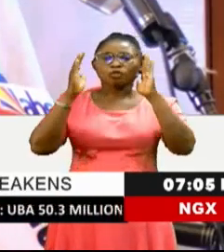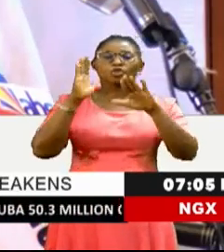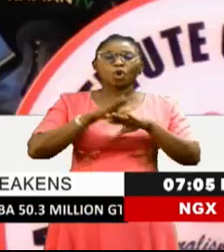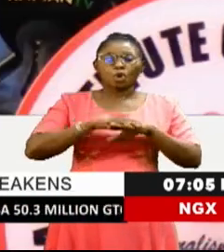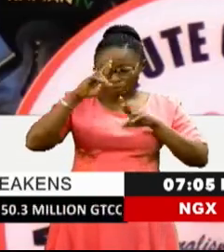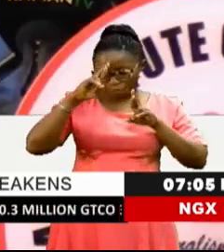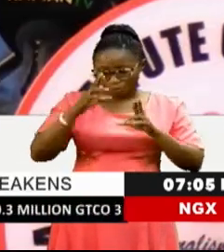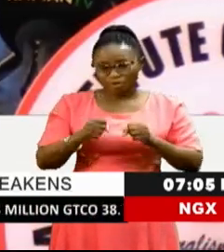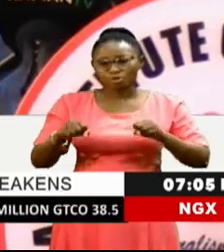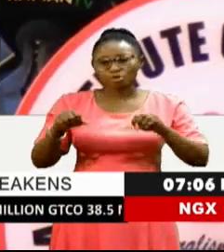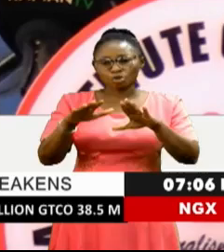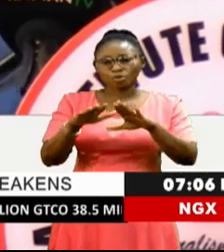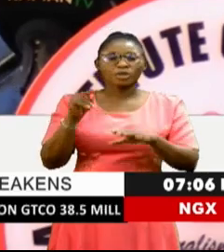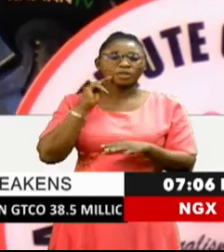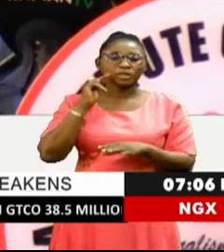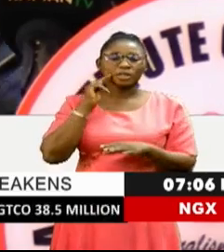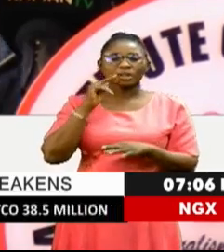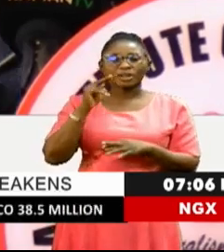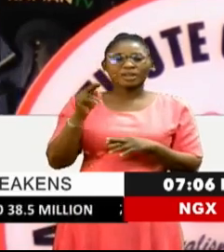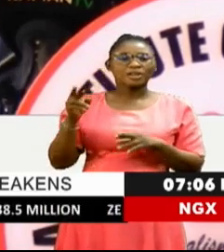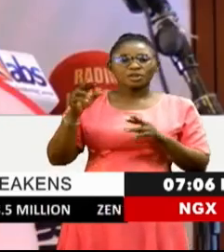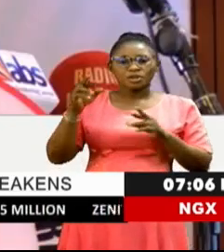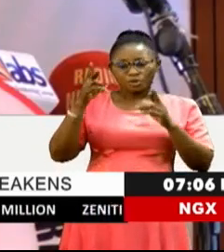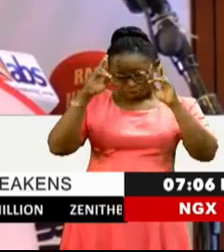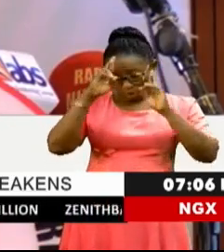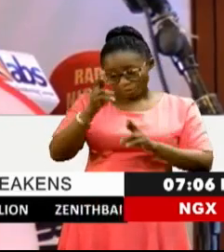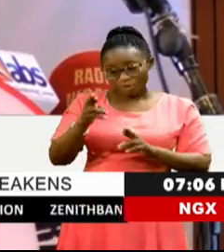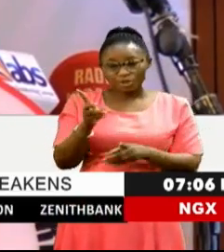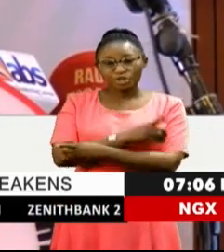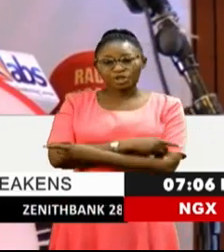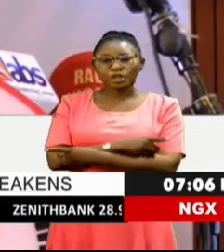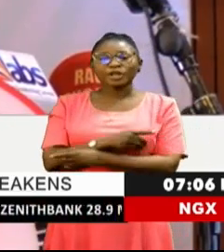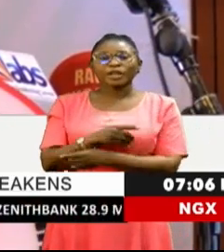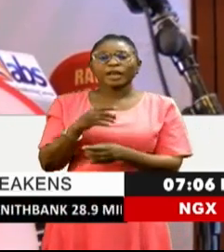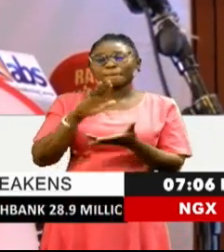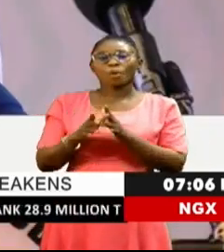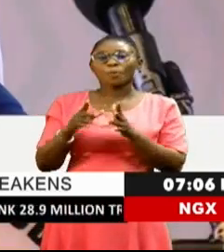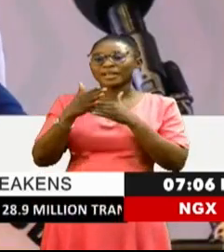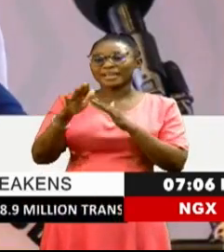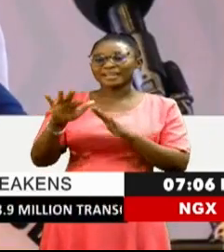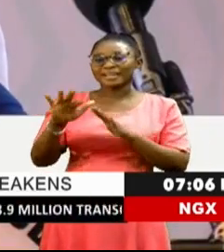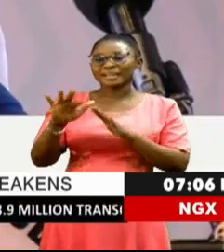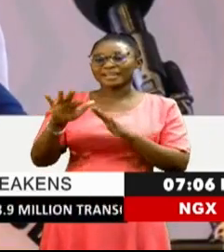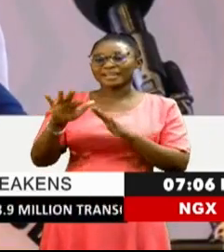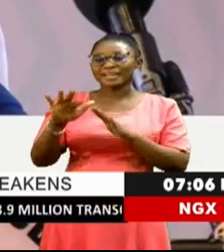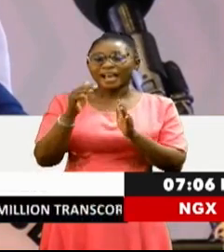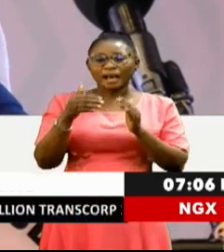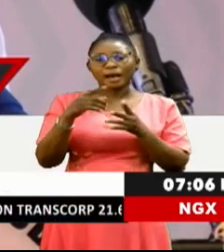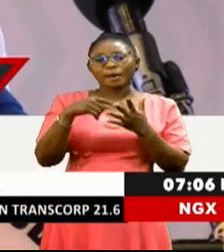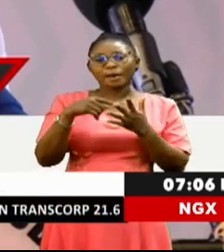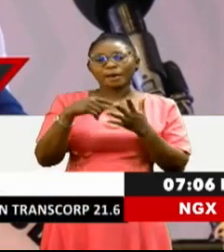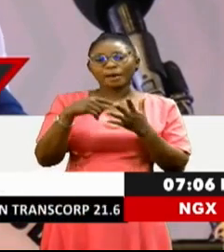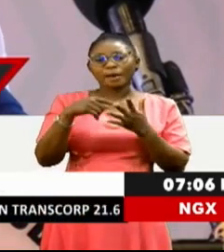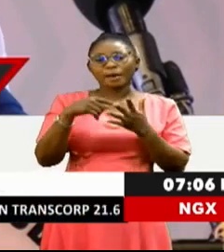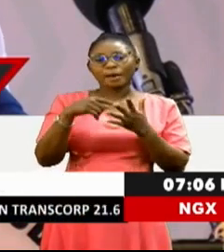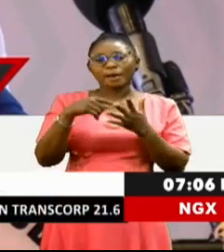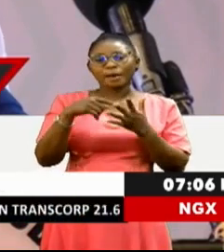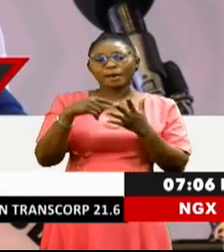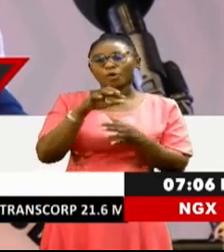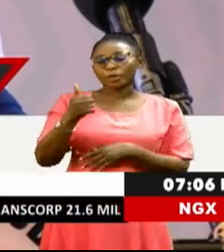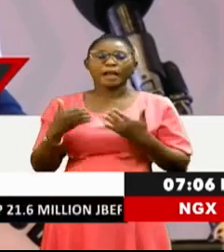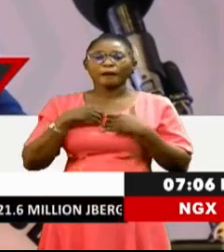Reputation Summit, Nigeria's Reputation Day, Charter, and Champions, among others. Our citizens have a key role to play.